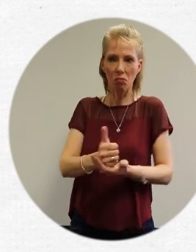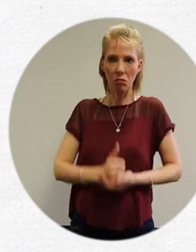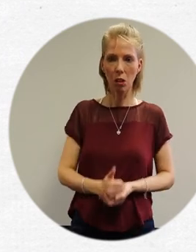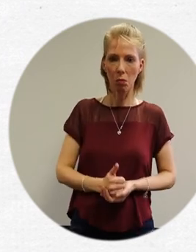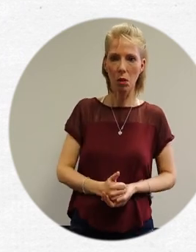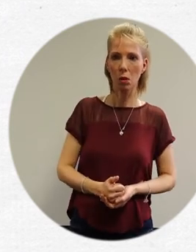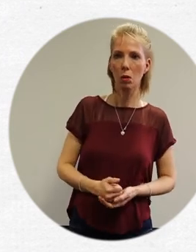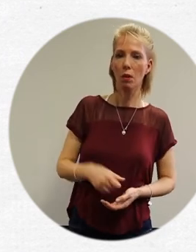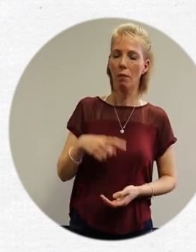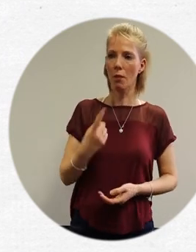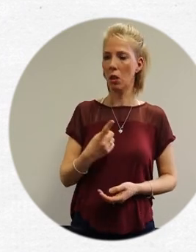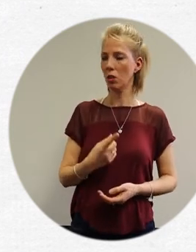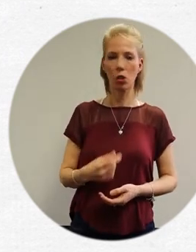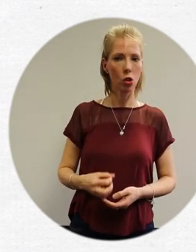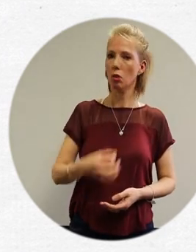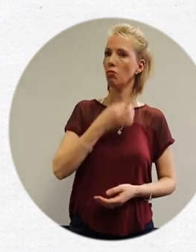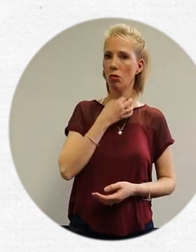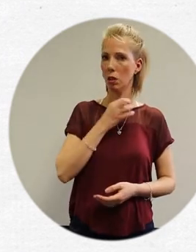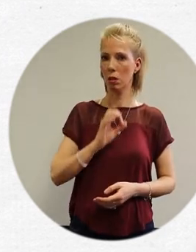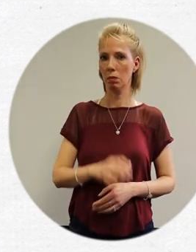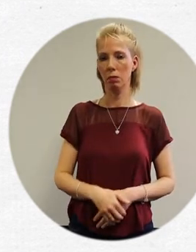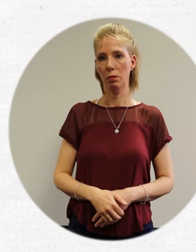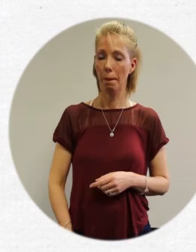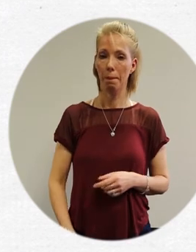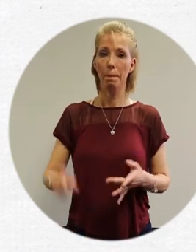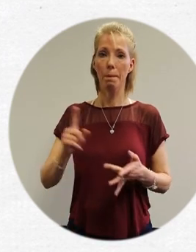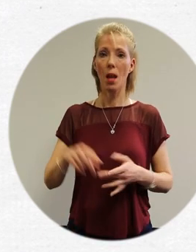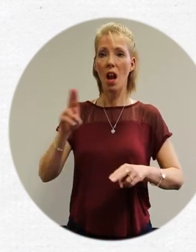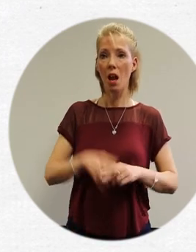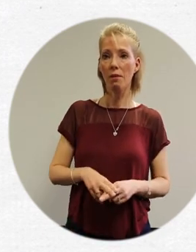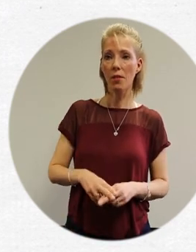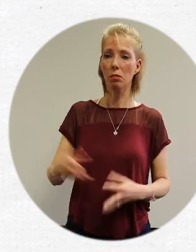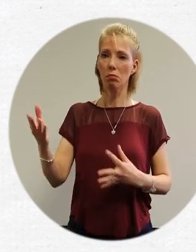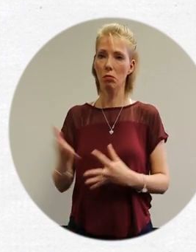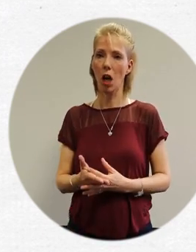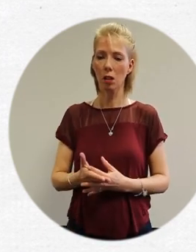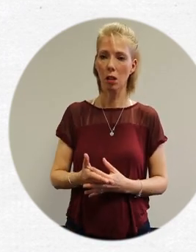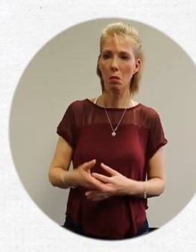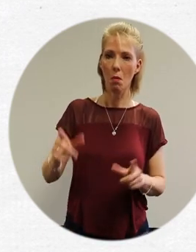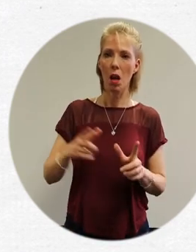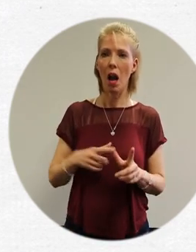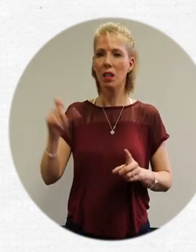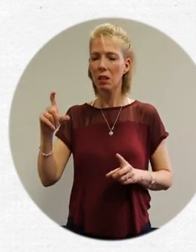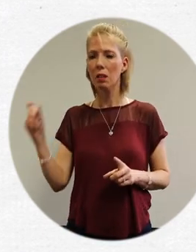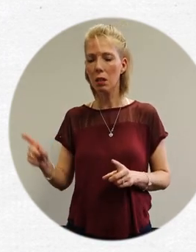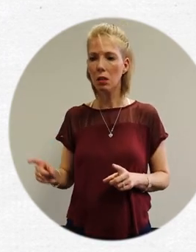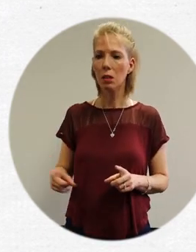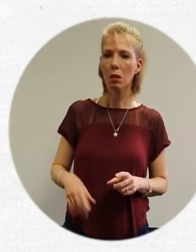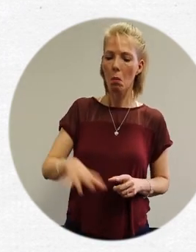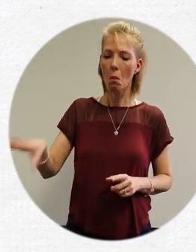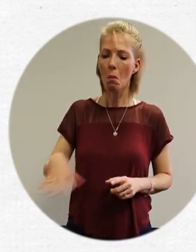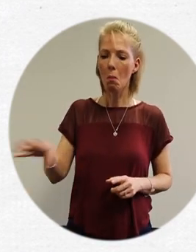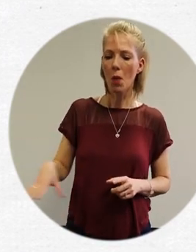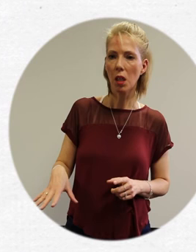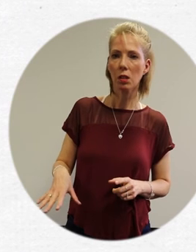Do not risk breaking the law. If you accidentally access illegal materials, leave the website